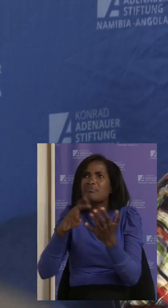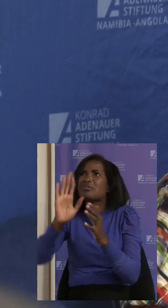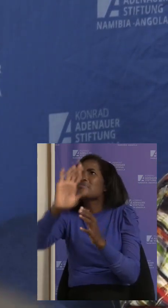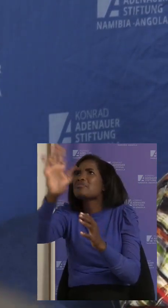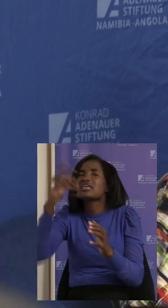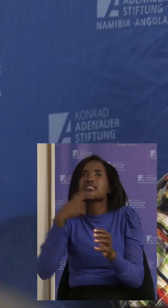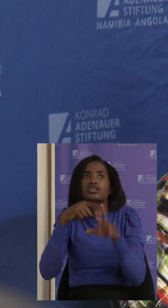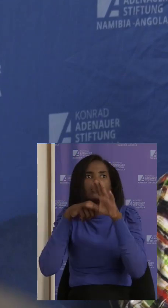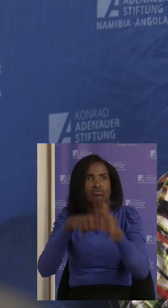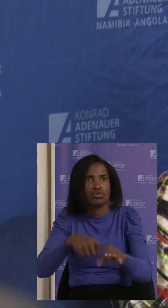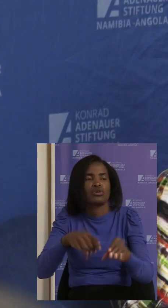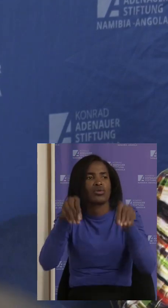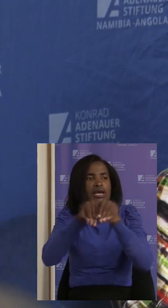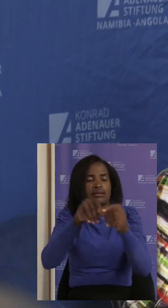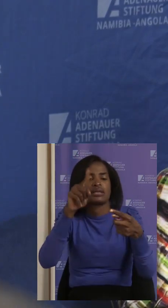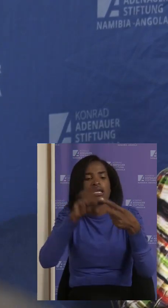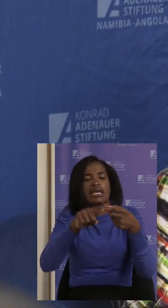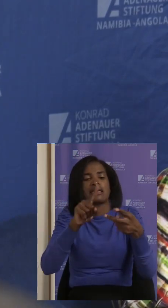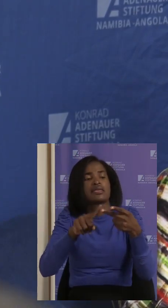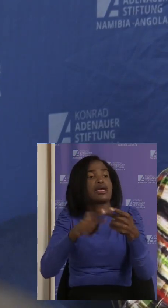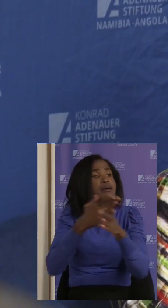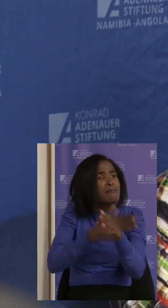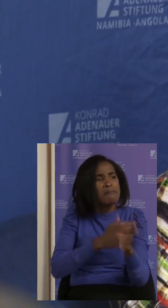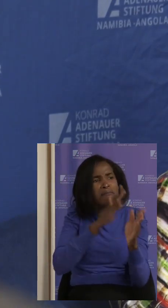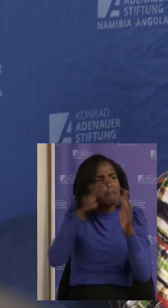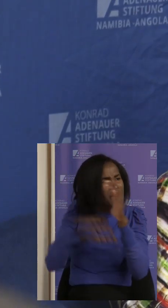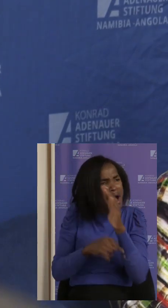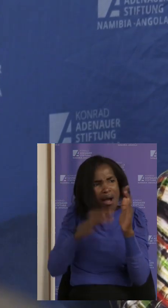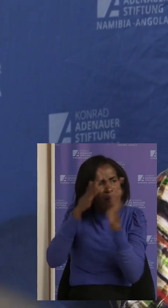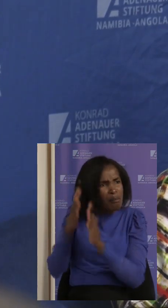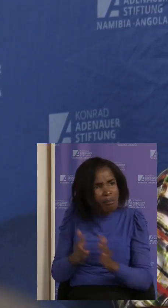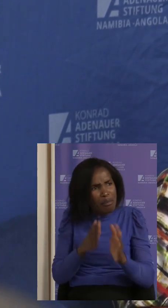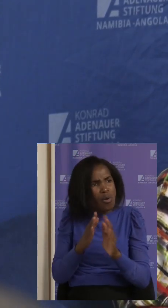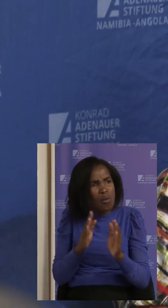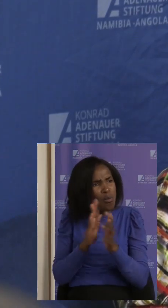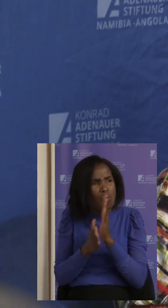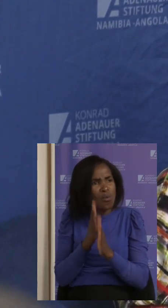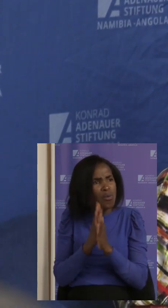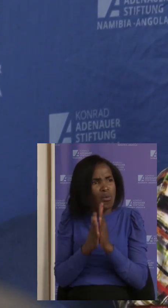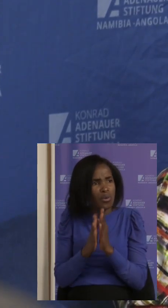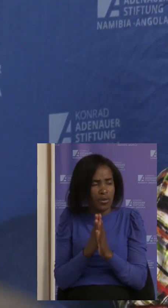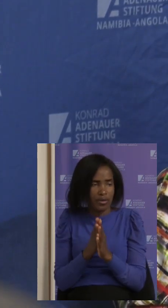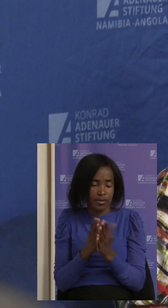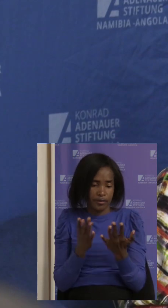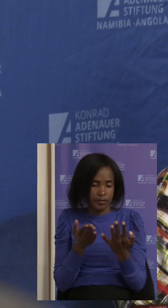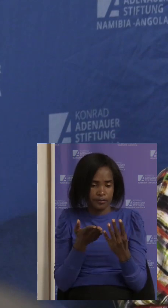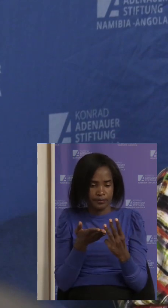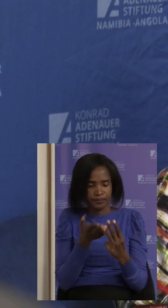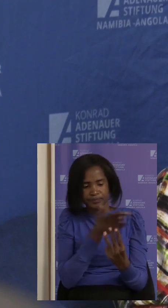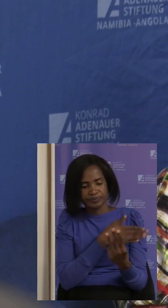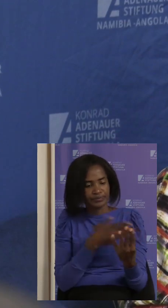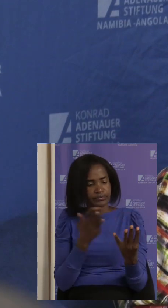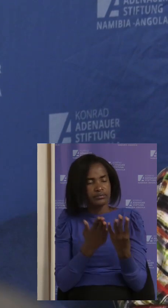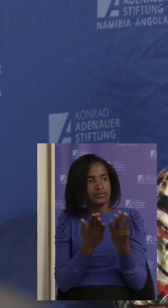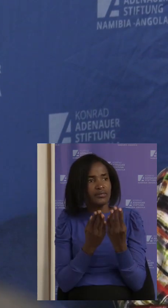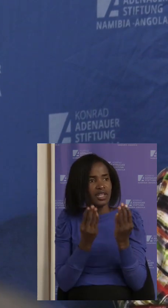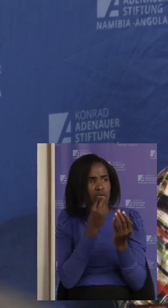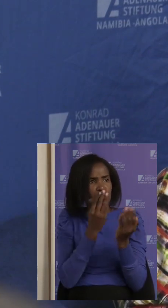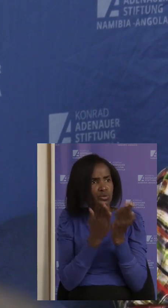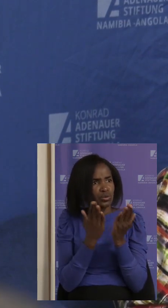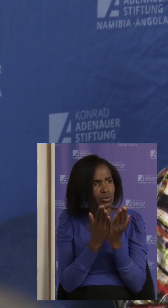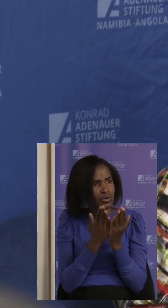that, no, tomorrow we're going to do ABCD without proper consultations. Then we go to the issues of school fittings. We've